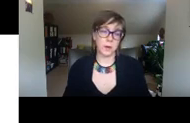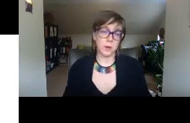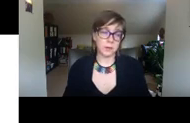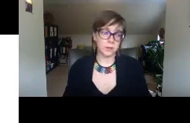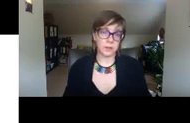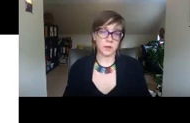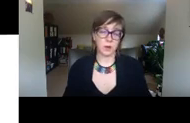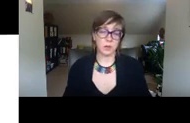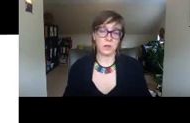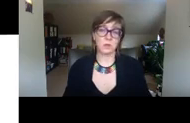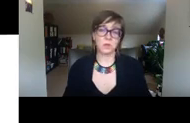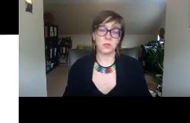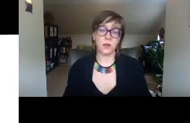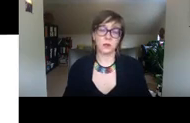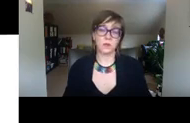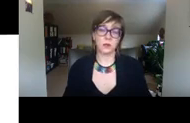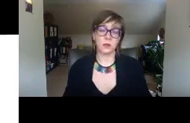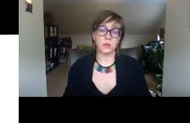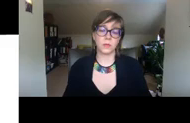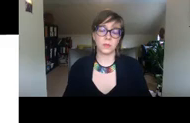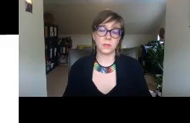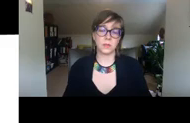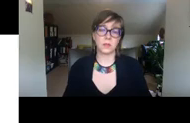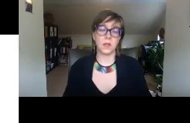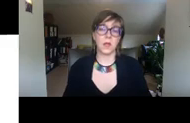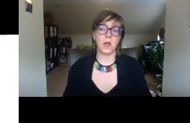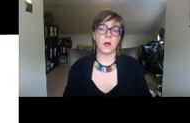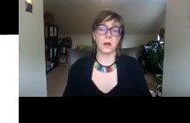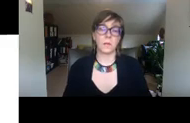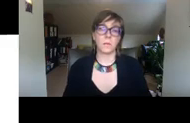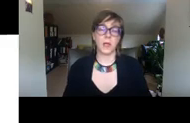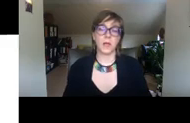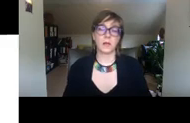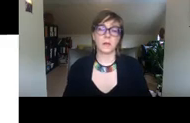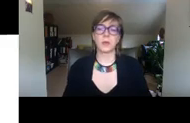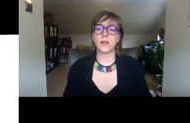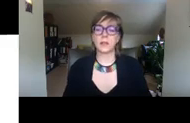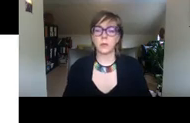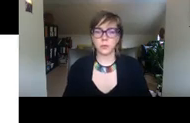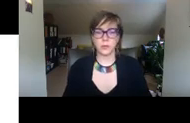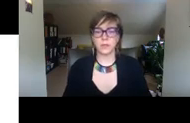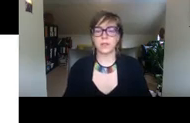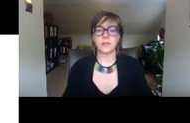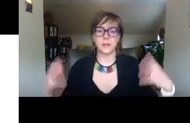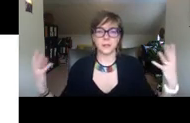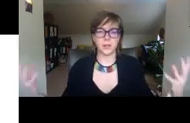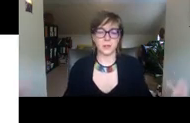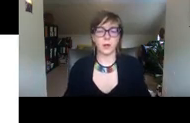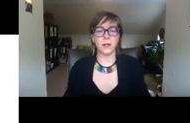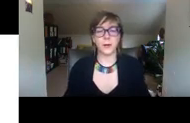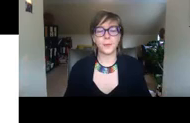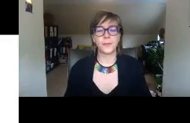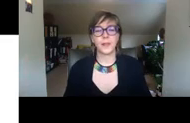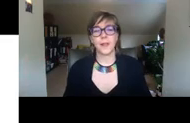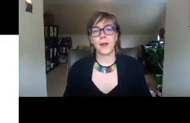talking primarily to Vanessa Costa, who's the Director of Interpreter Services and Multilingual Services, and she has a